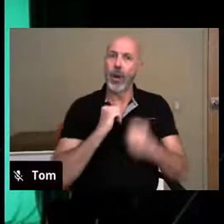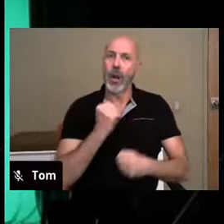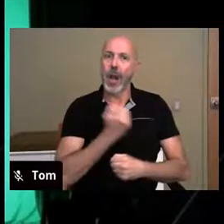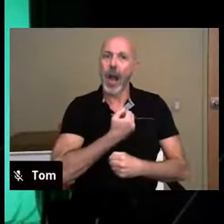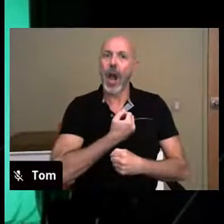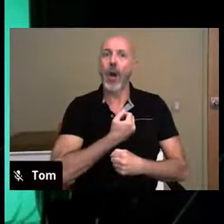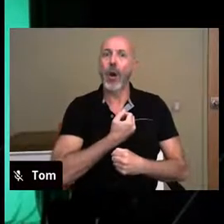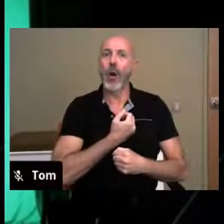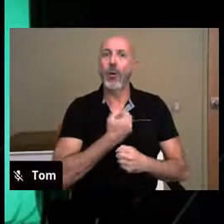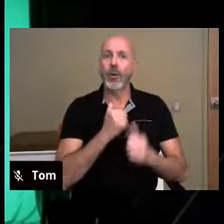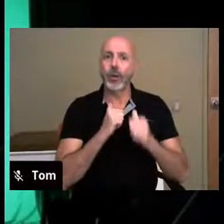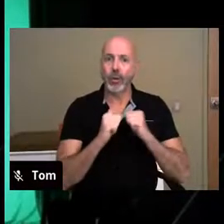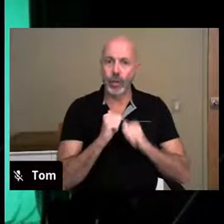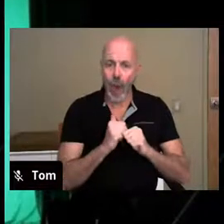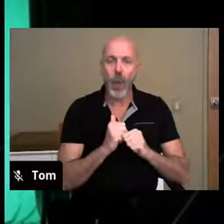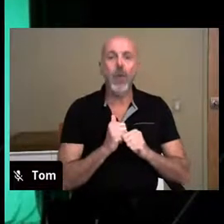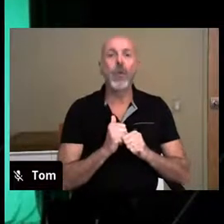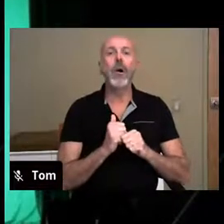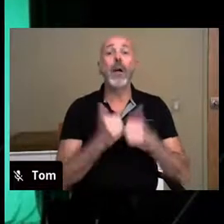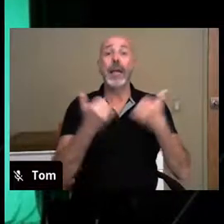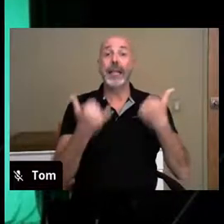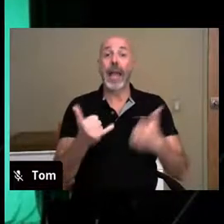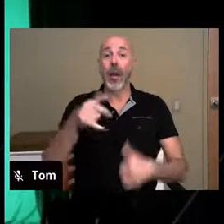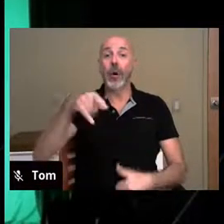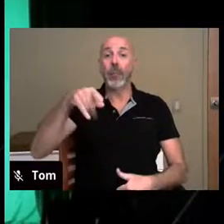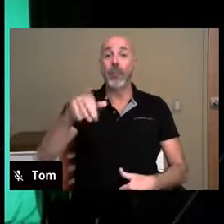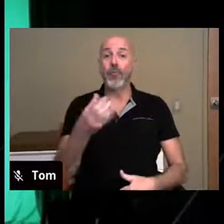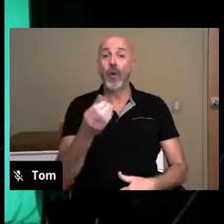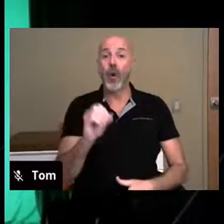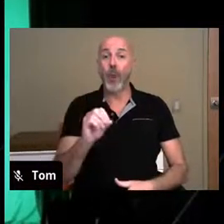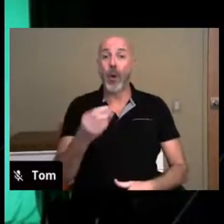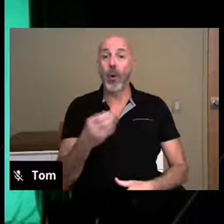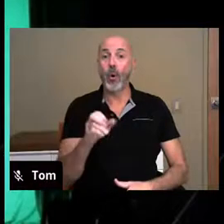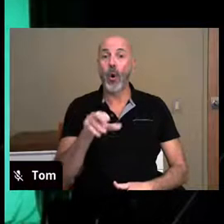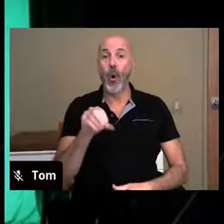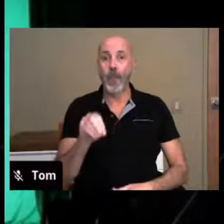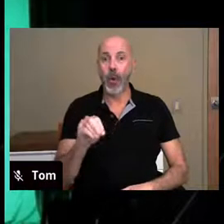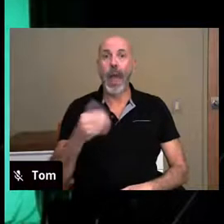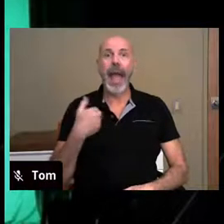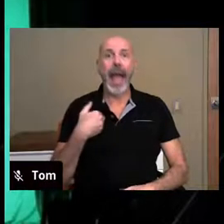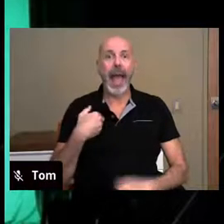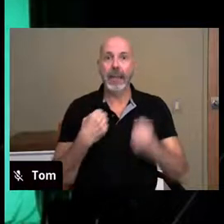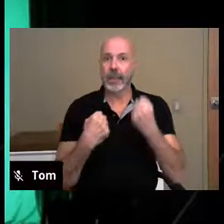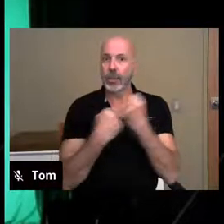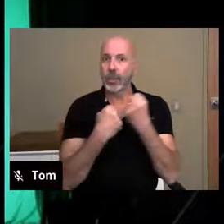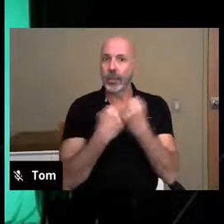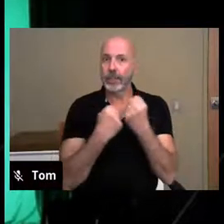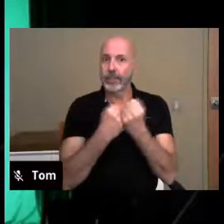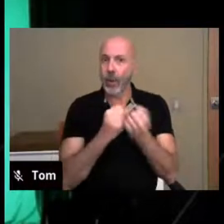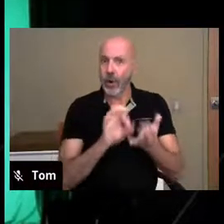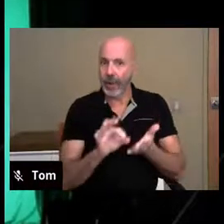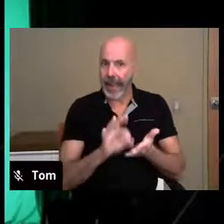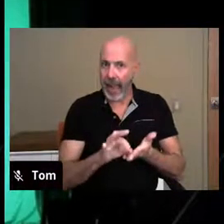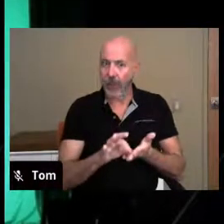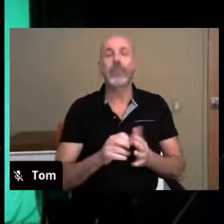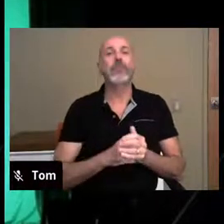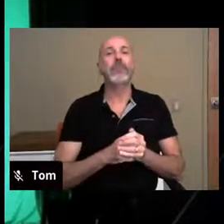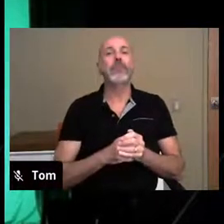patrons, because now PromoHomoTV has a Patreon account, and anybody